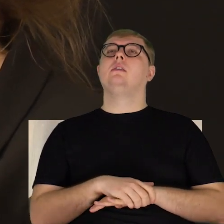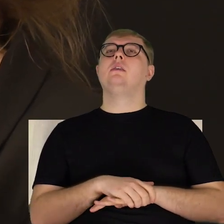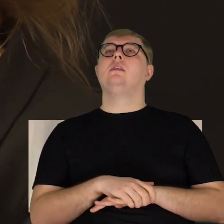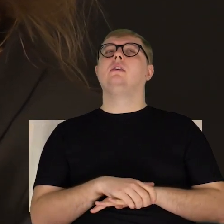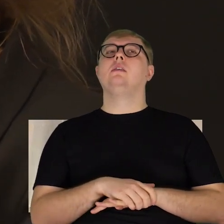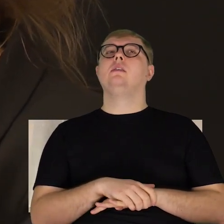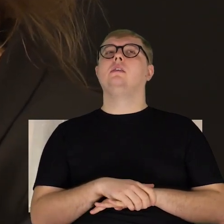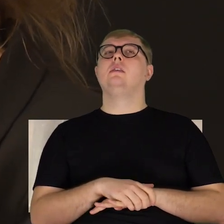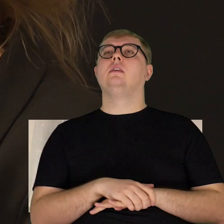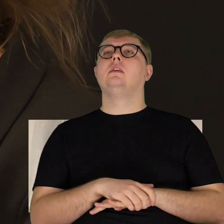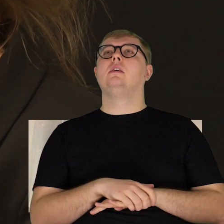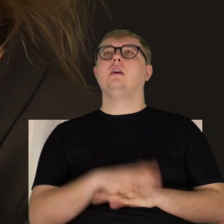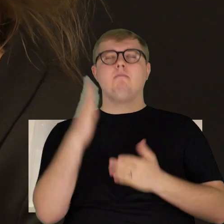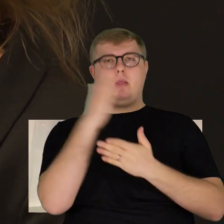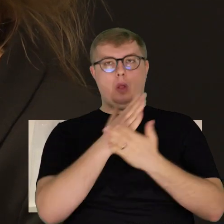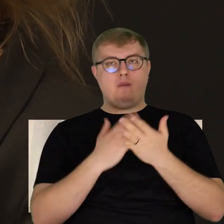Yeah, I think